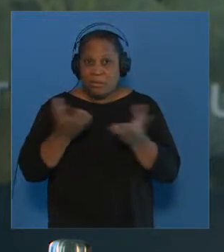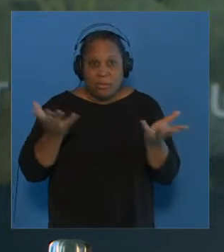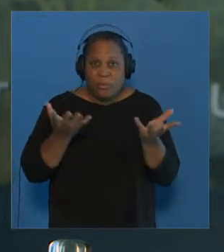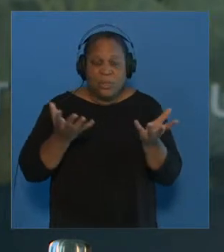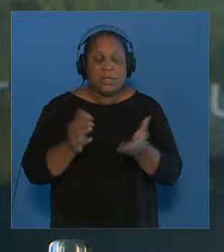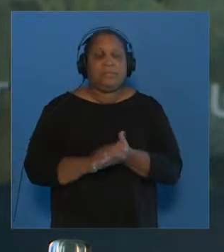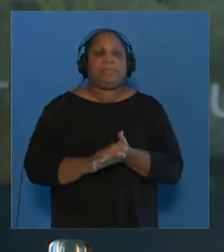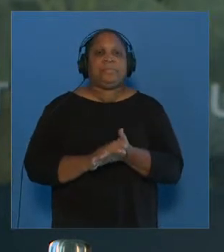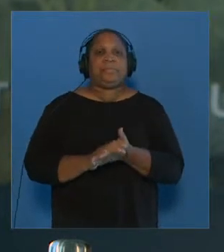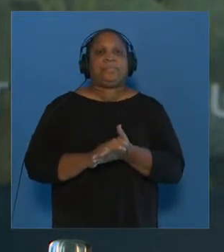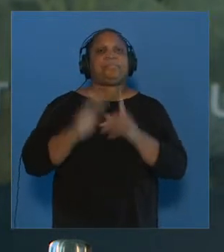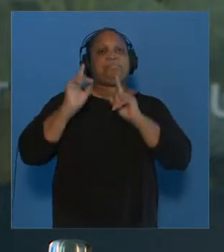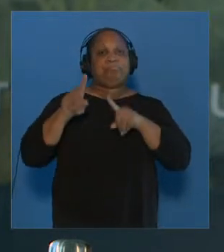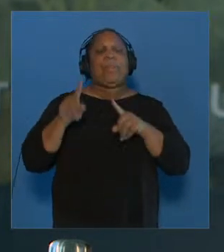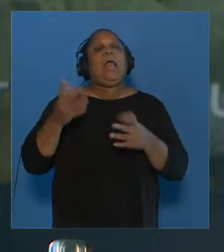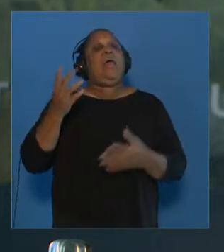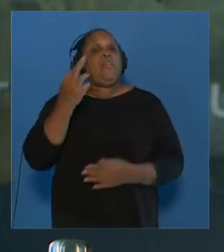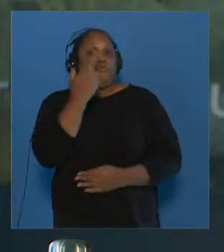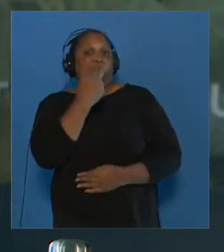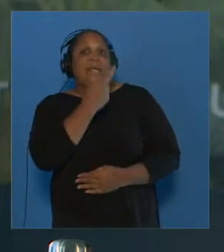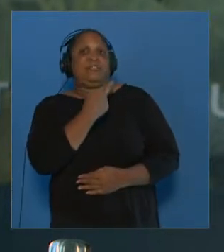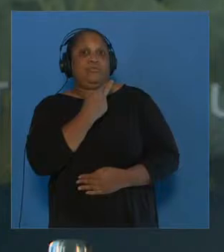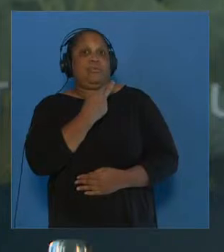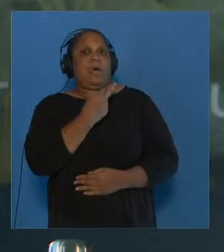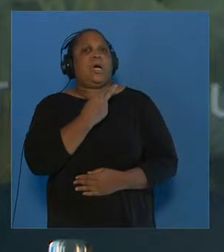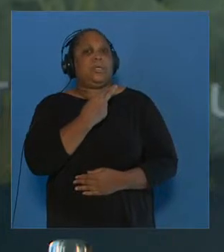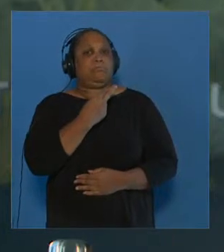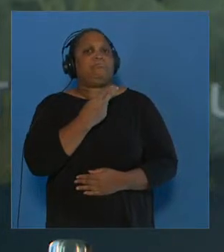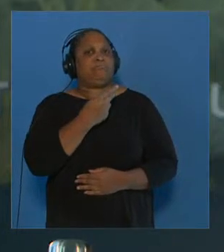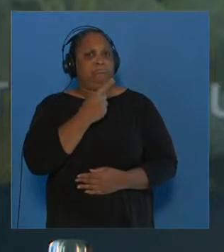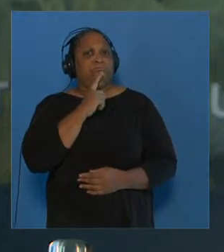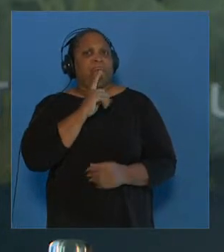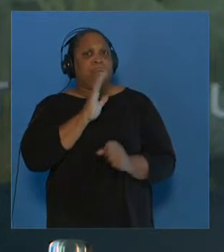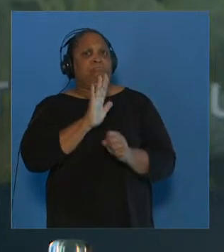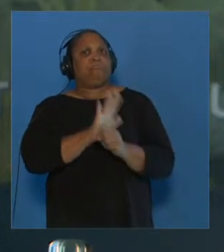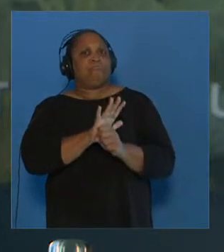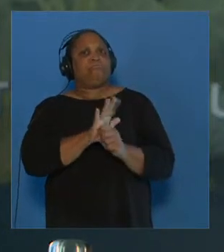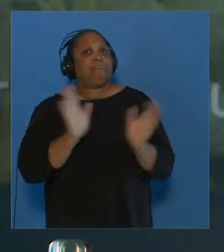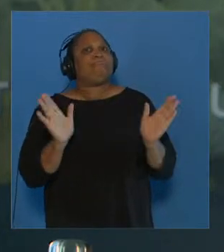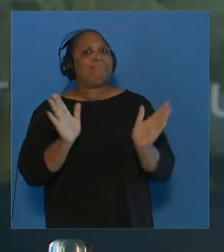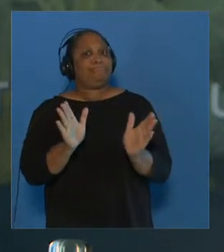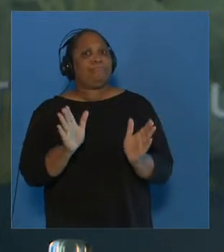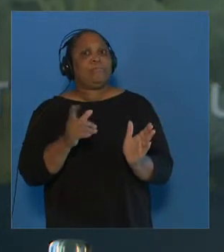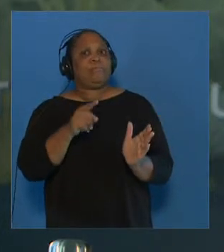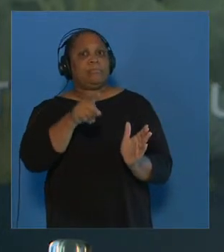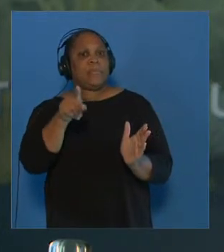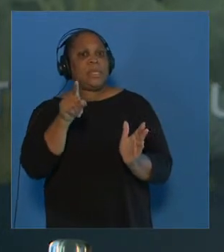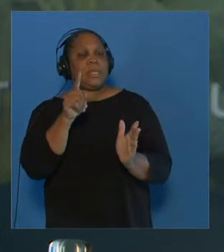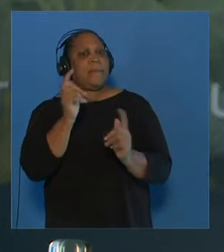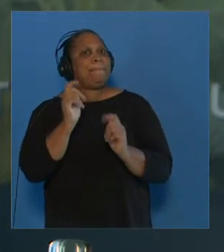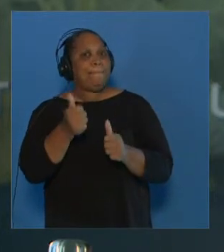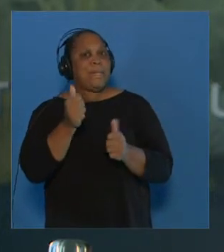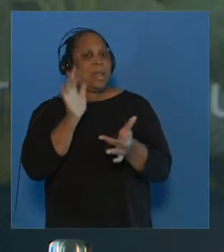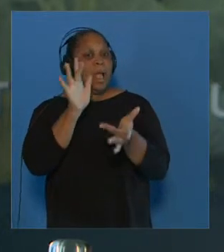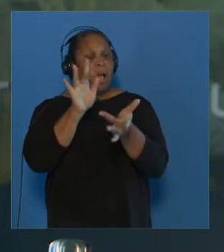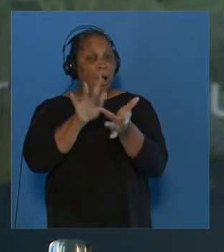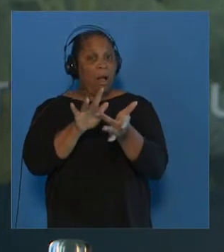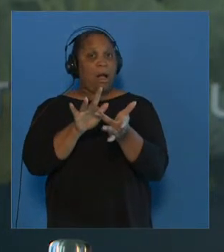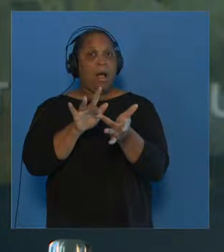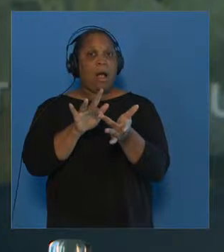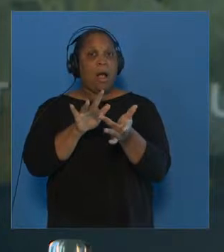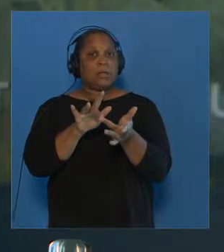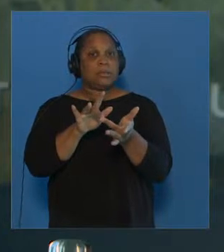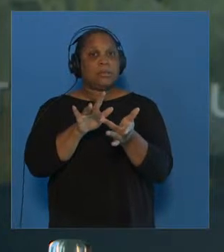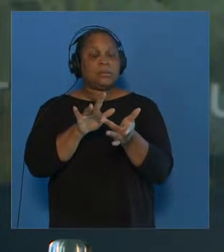The restaurant in question actually were very, very diligent, and they immediately contacted